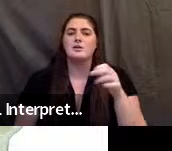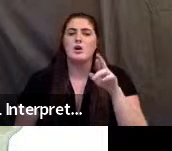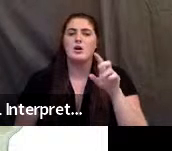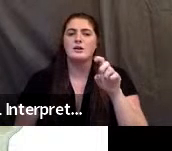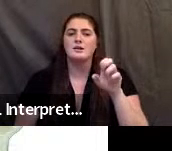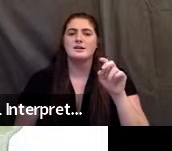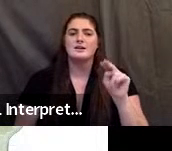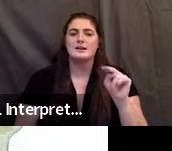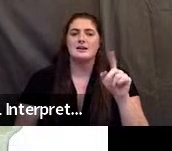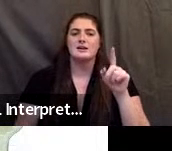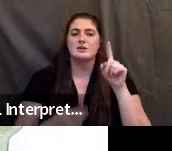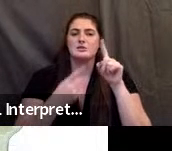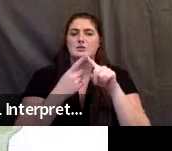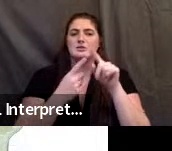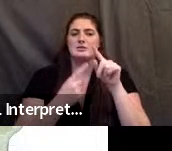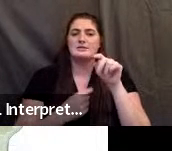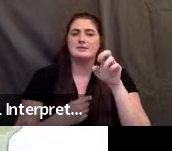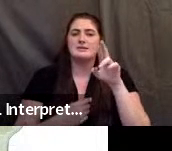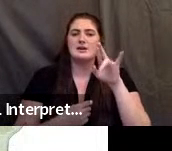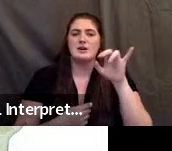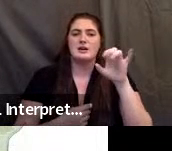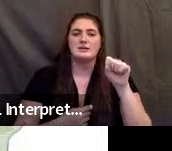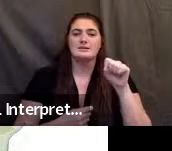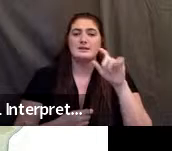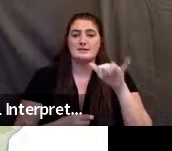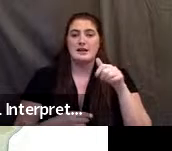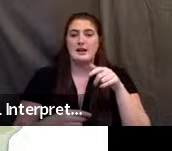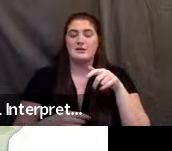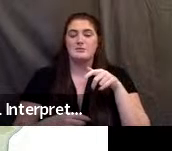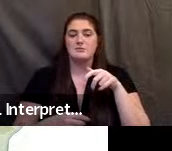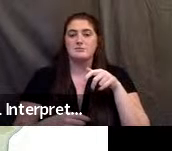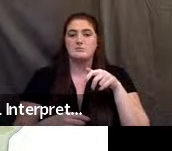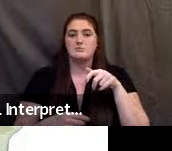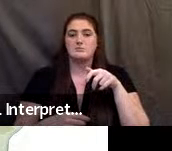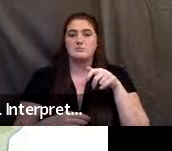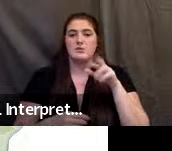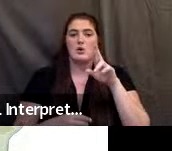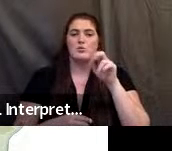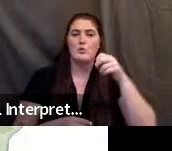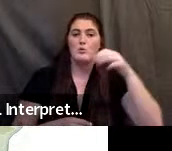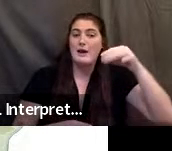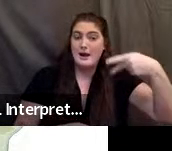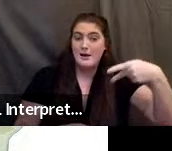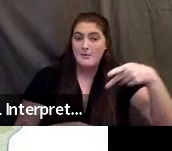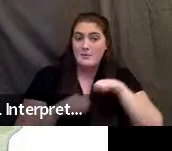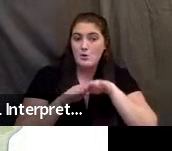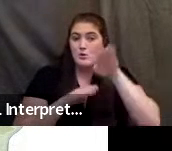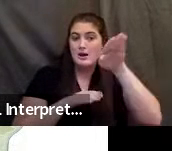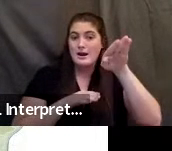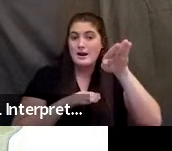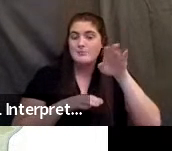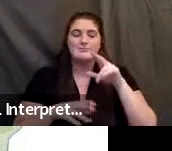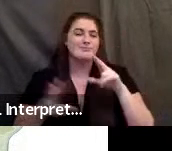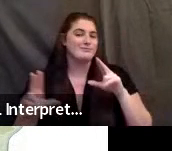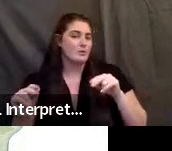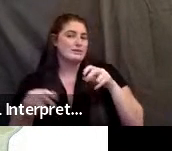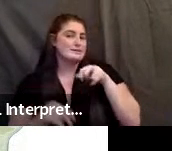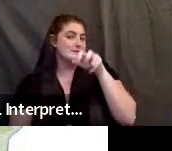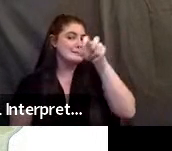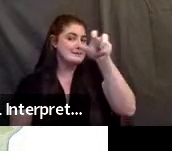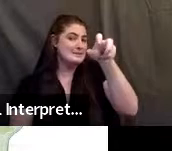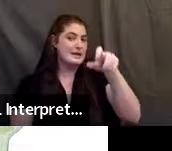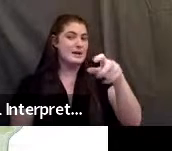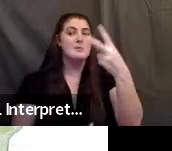that a ramp that goes up to it? It's a staircase. But there is accessible. Both